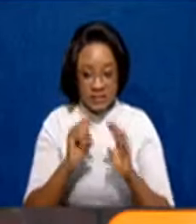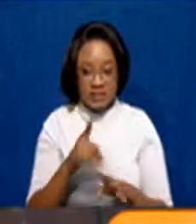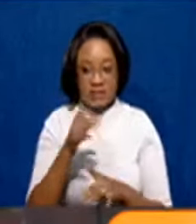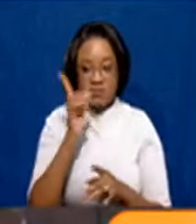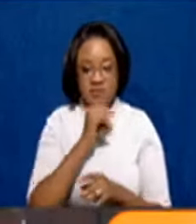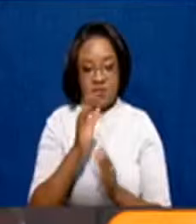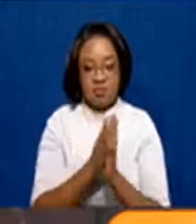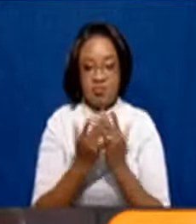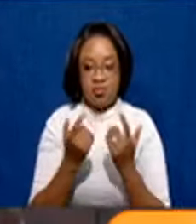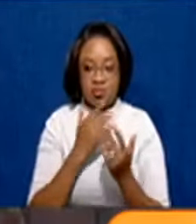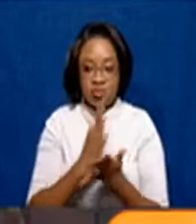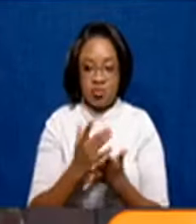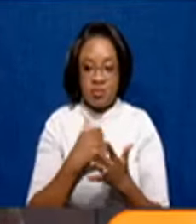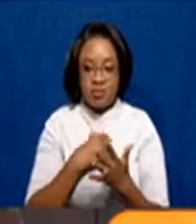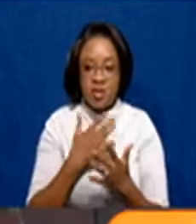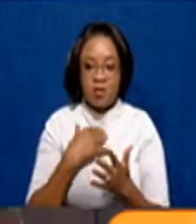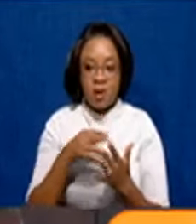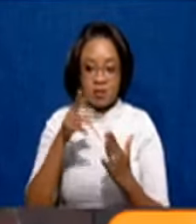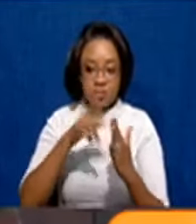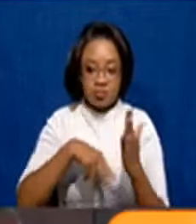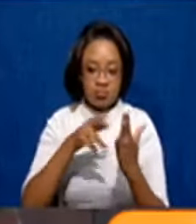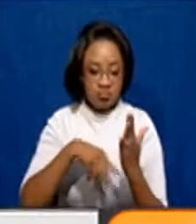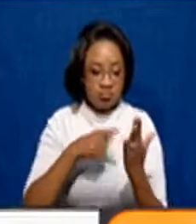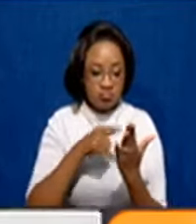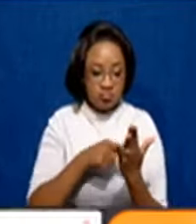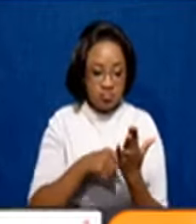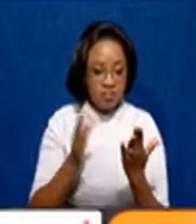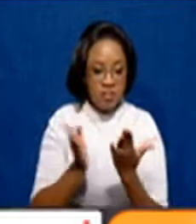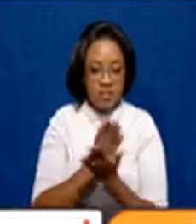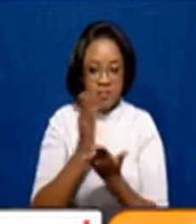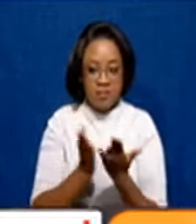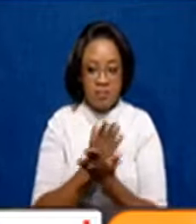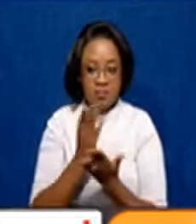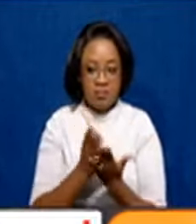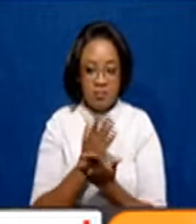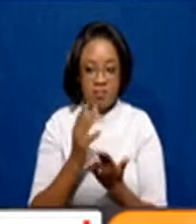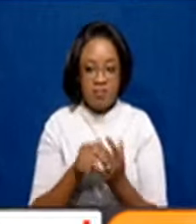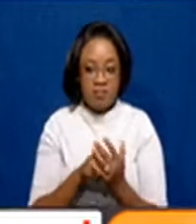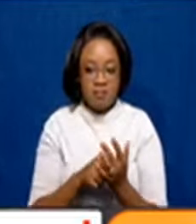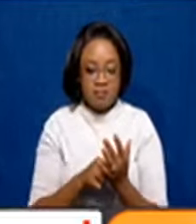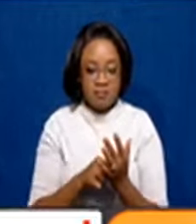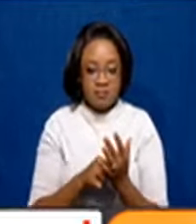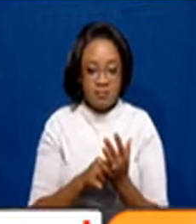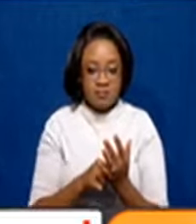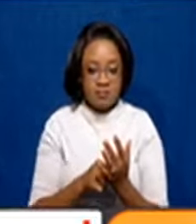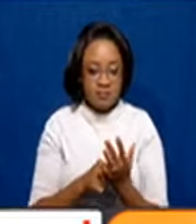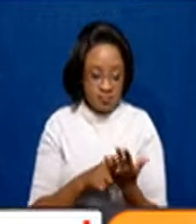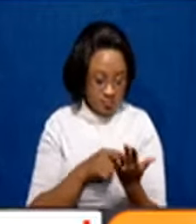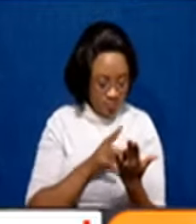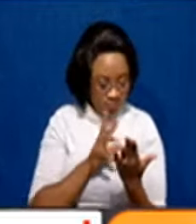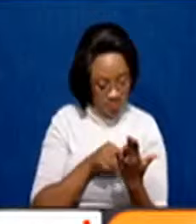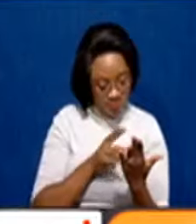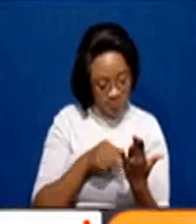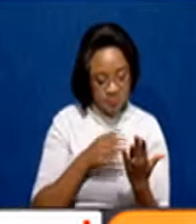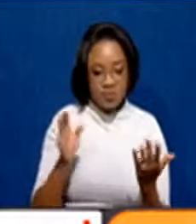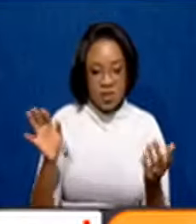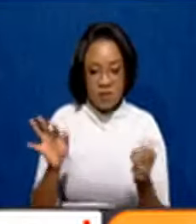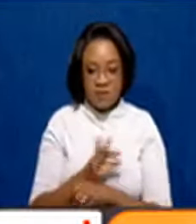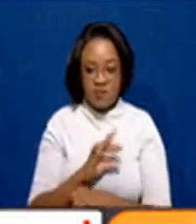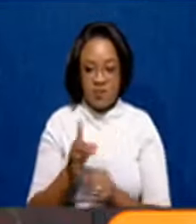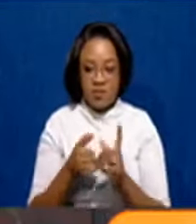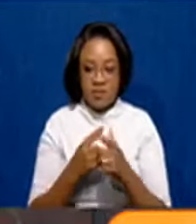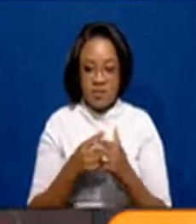lucky to look at the book, Musings of a Farmer's Daughter, as a manuscript. And so I read the whole of it, made